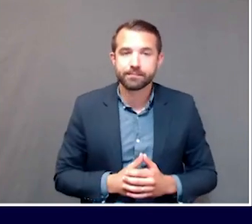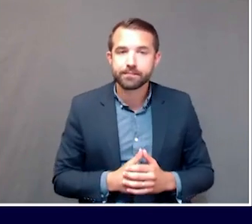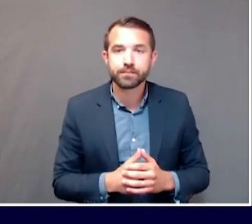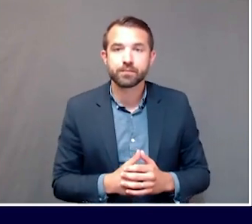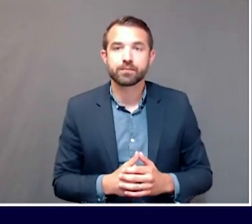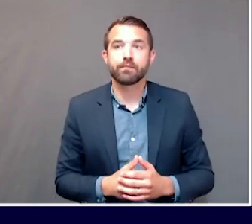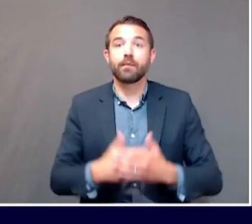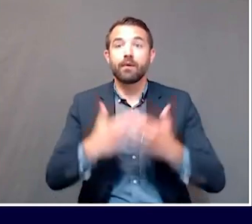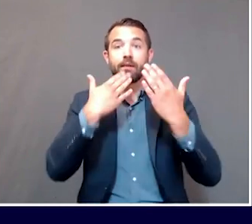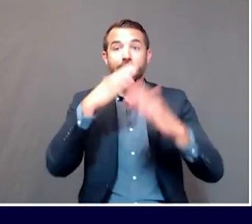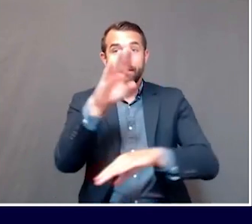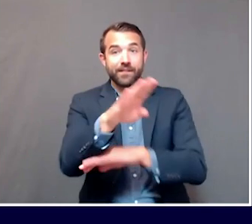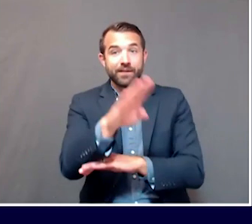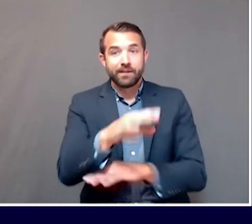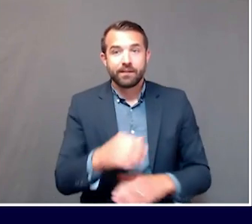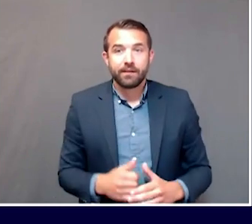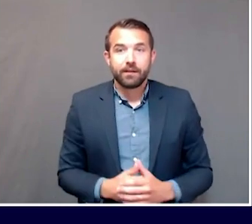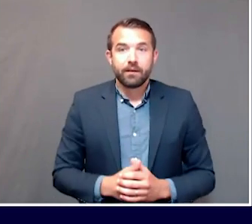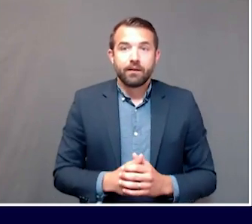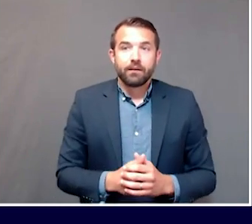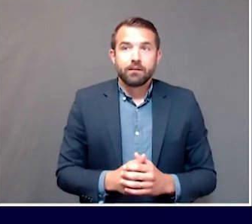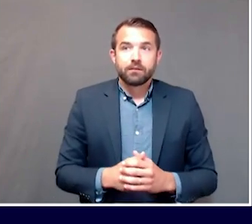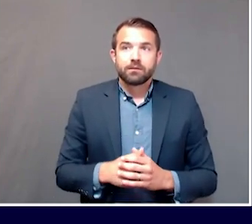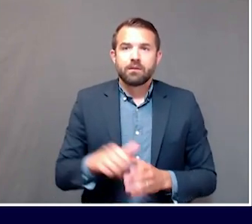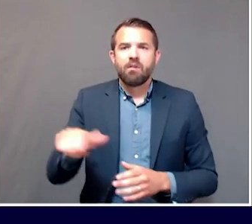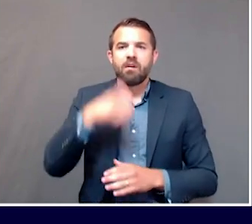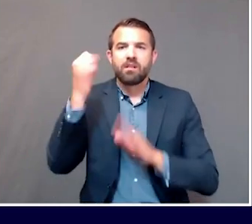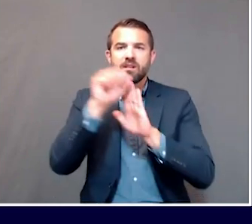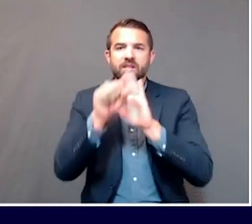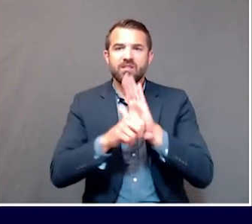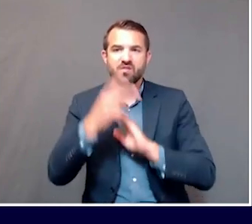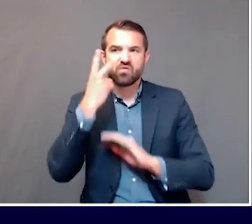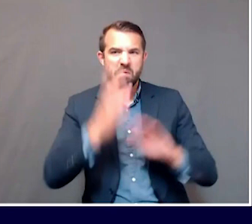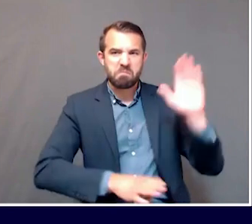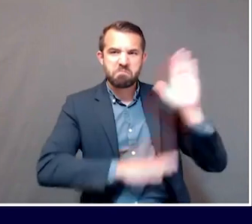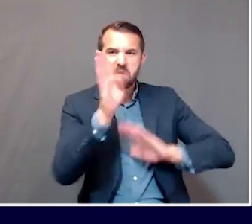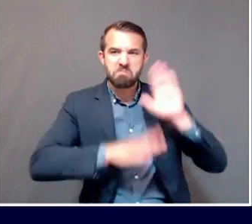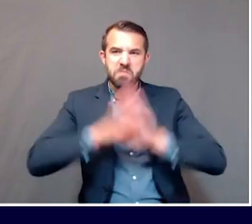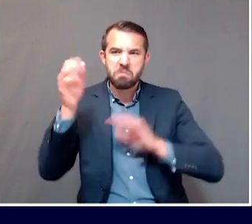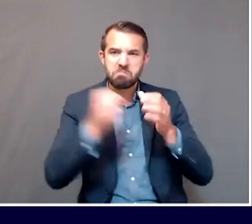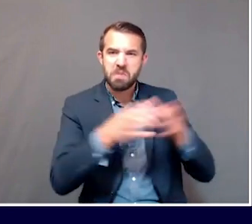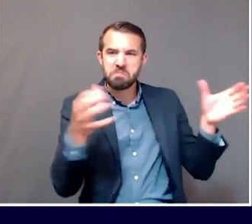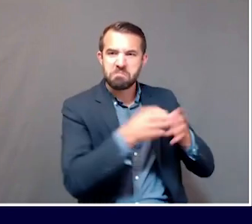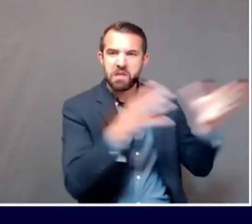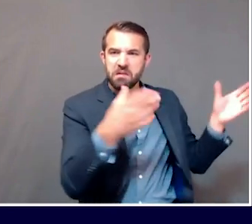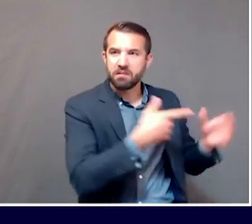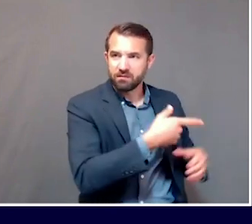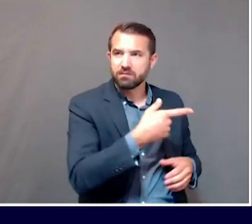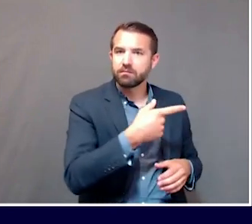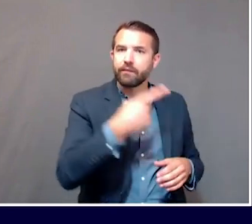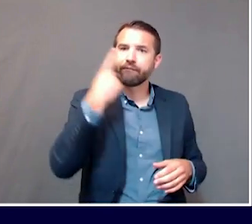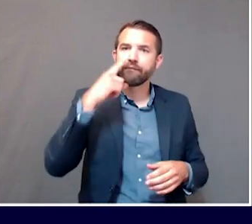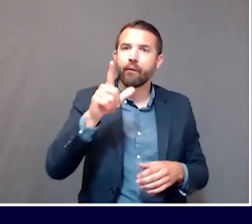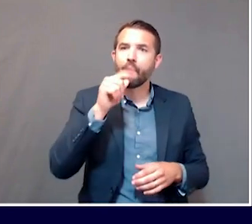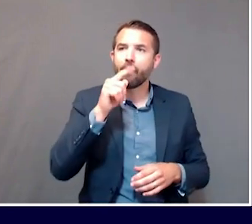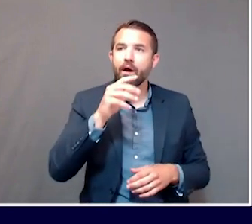Other states have been seeing spikes in COVID-19 cases among people in their 20s and 30s. Yeah. Figures on the